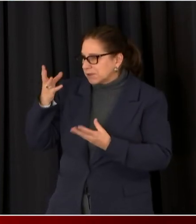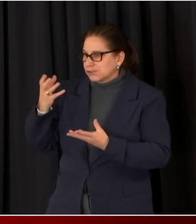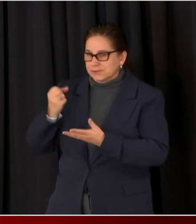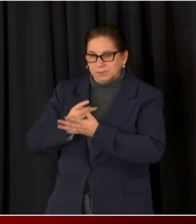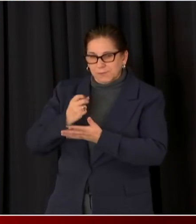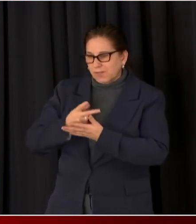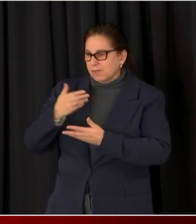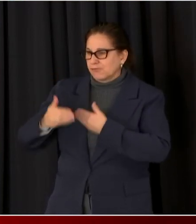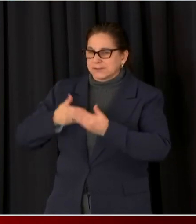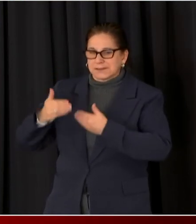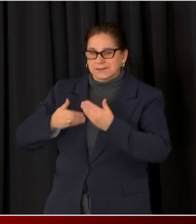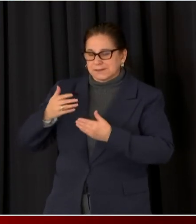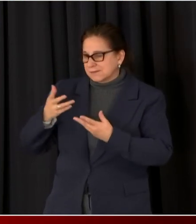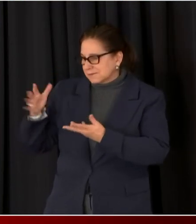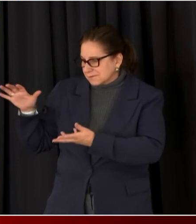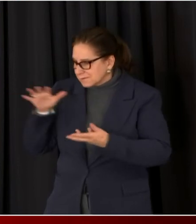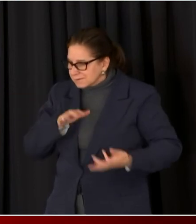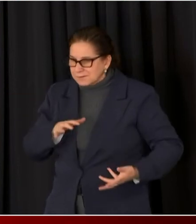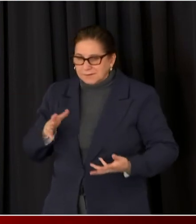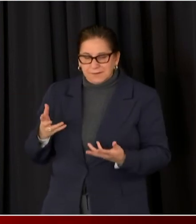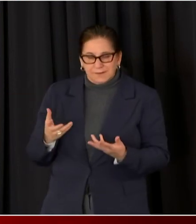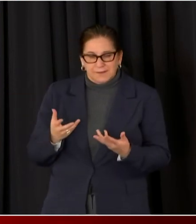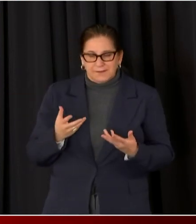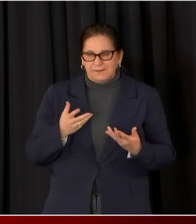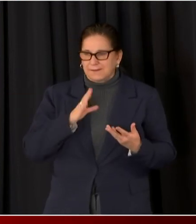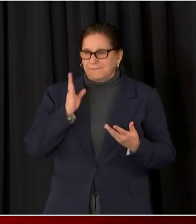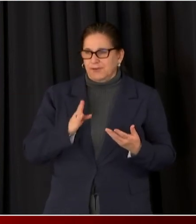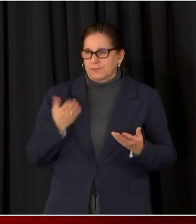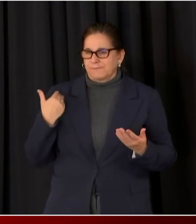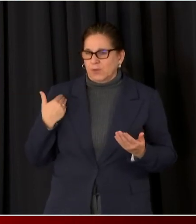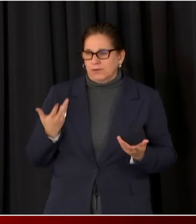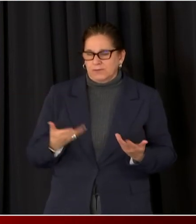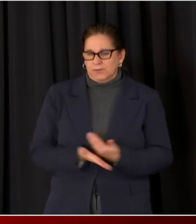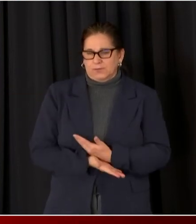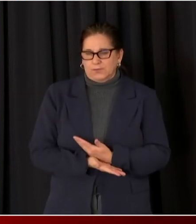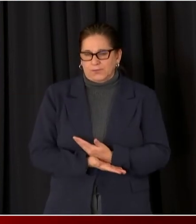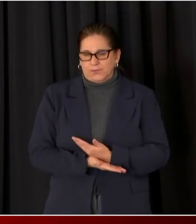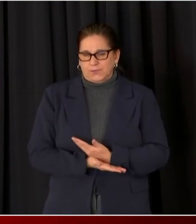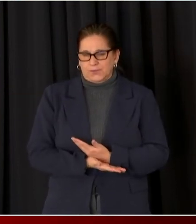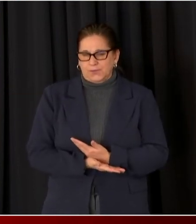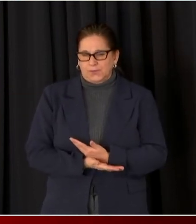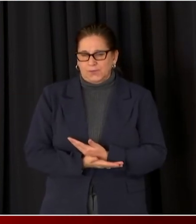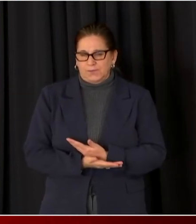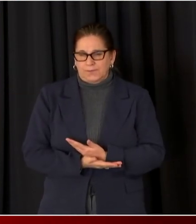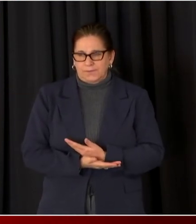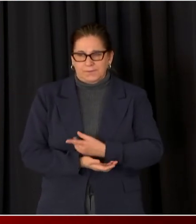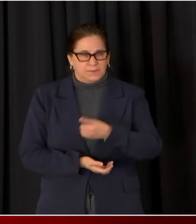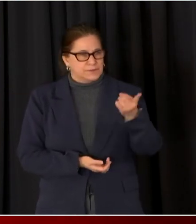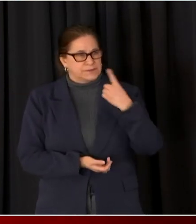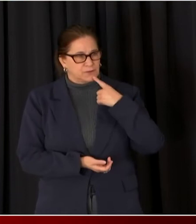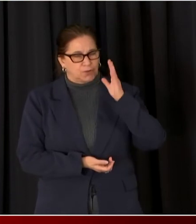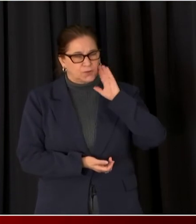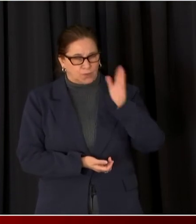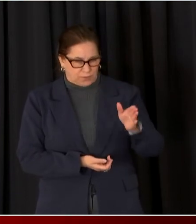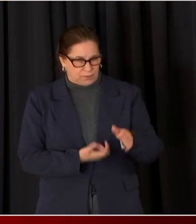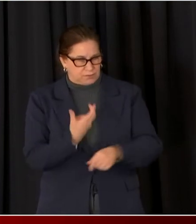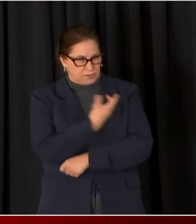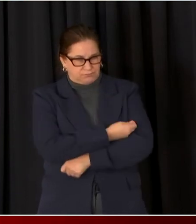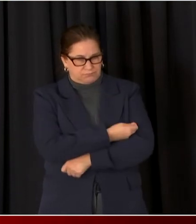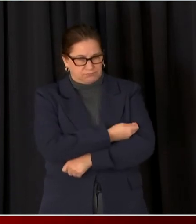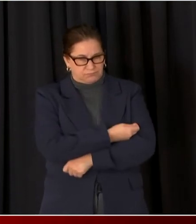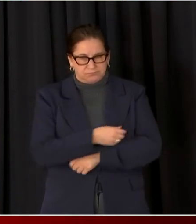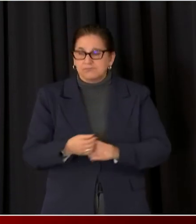yet. Mayor Bowser, could I ask you, I believe you said that you're going to take the vaccine. I will. I'm wondering when. Would you take that right away in the